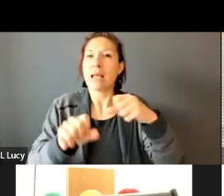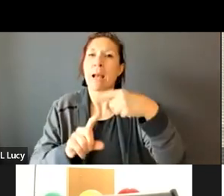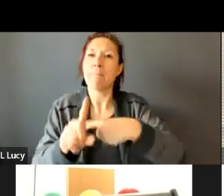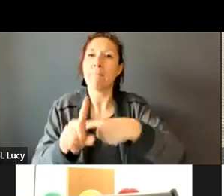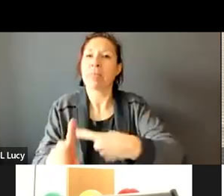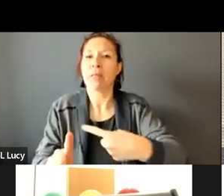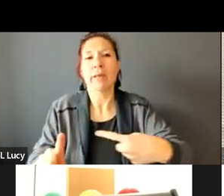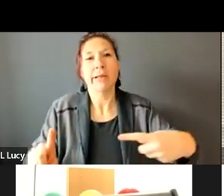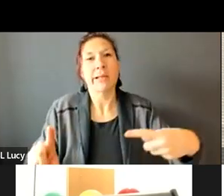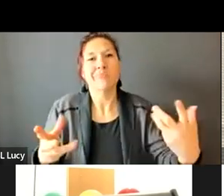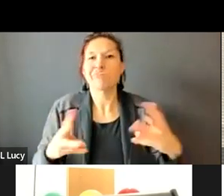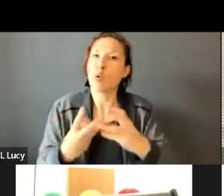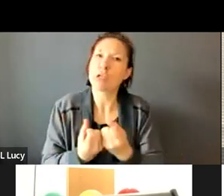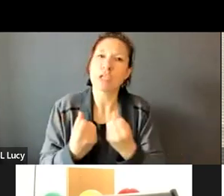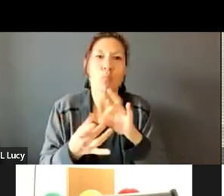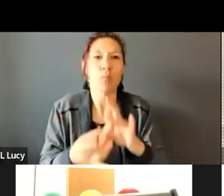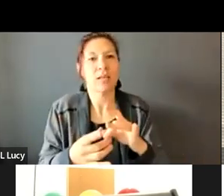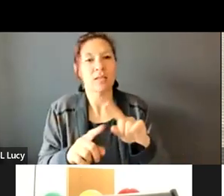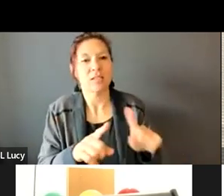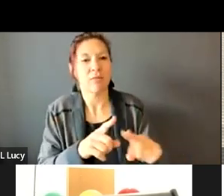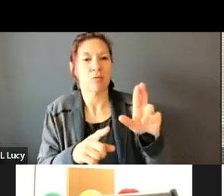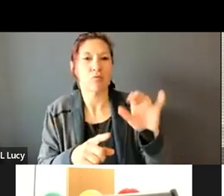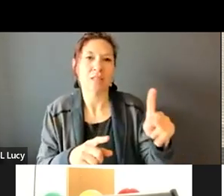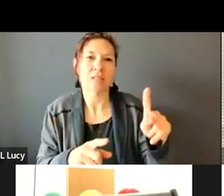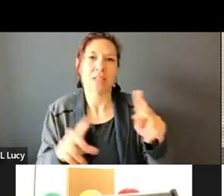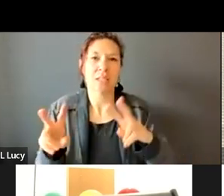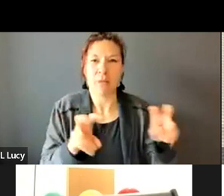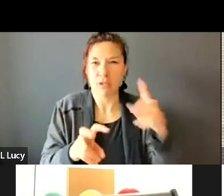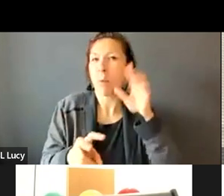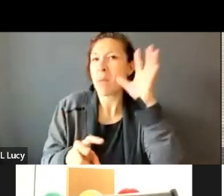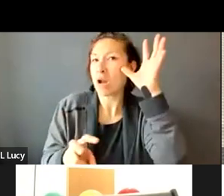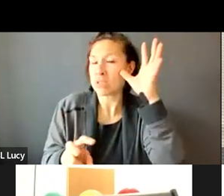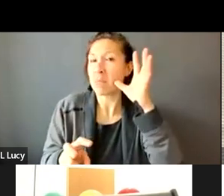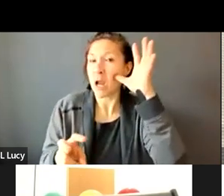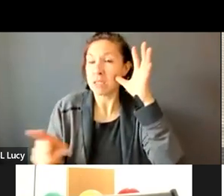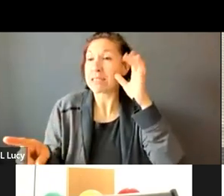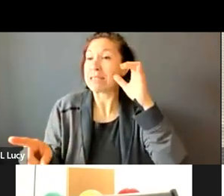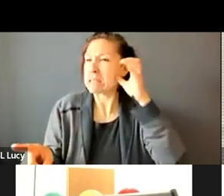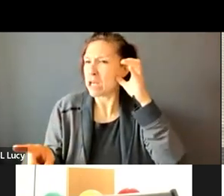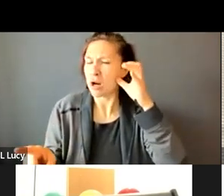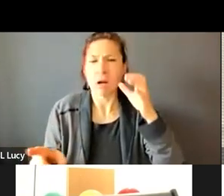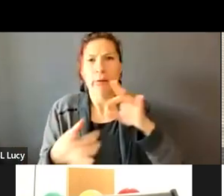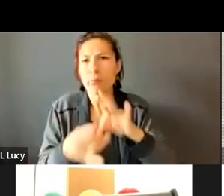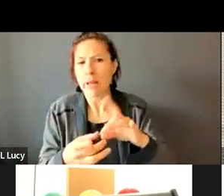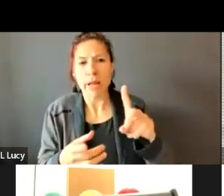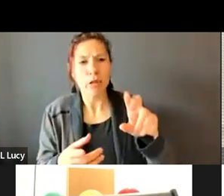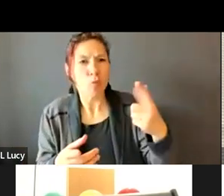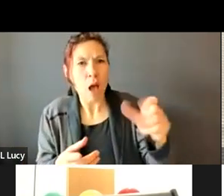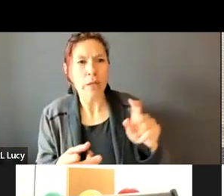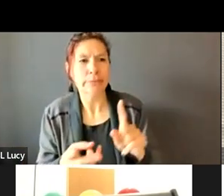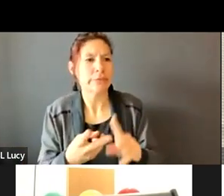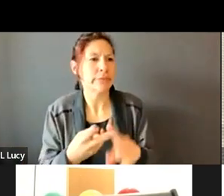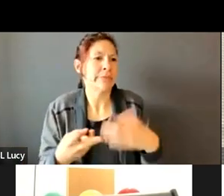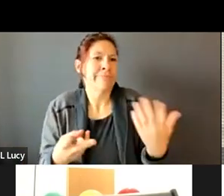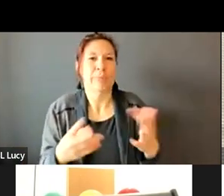risk topics that I think would be helpful for parents to hear you know what is what's happening what does data say is